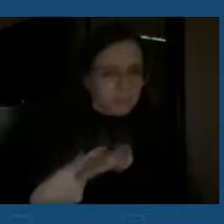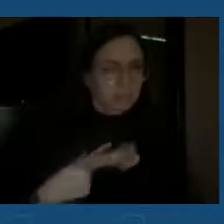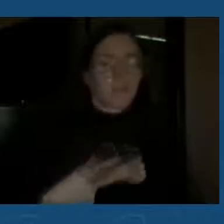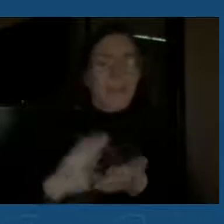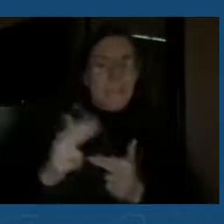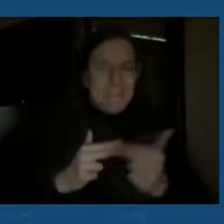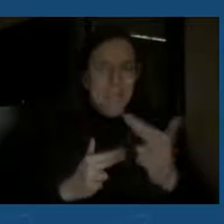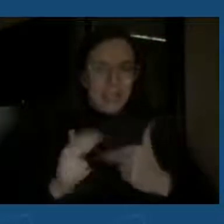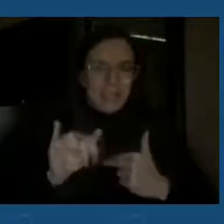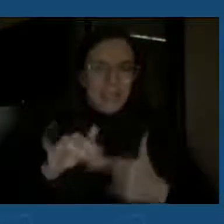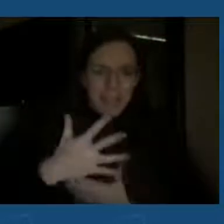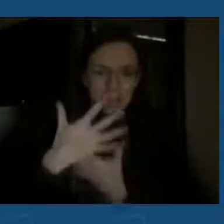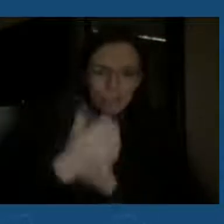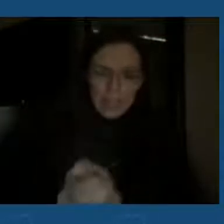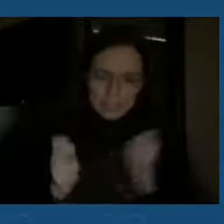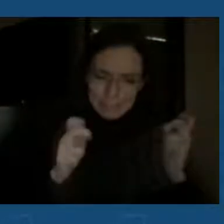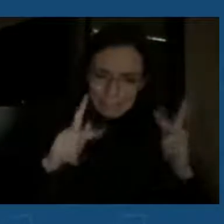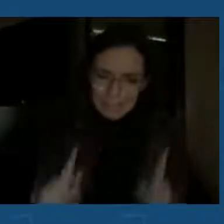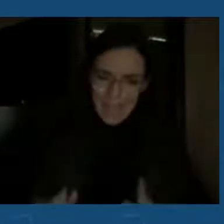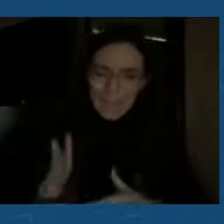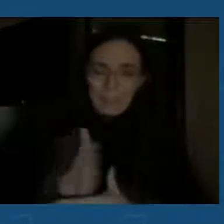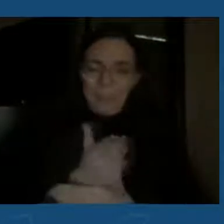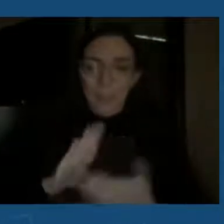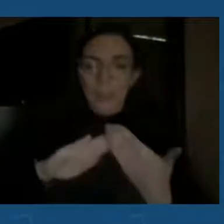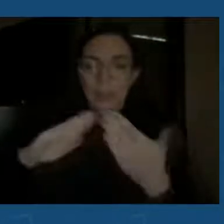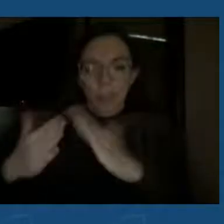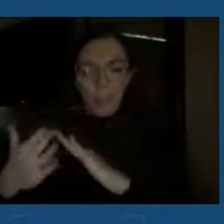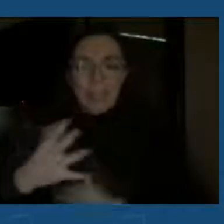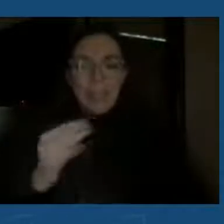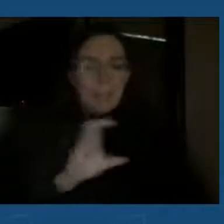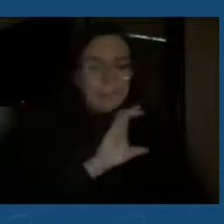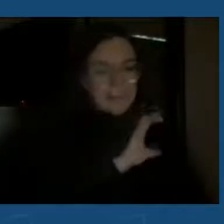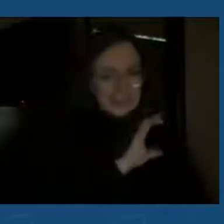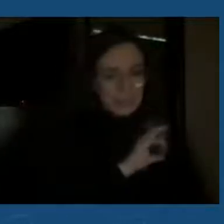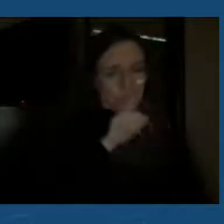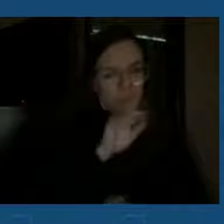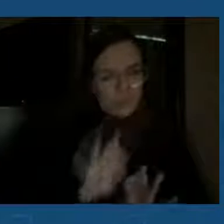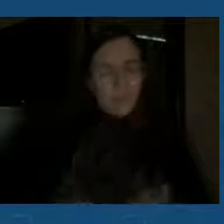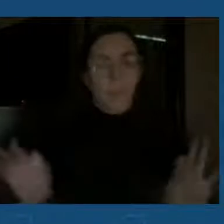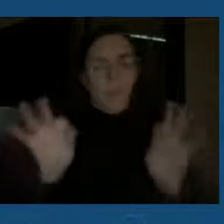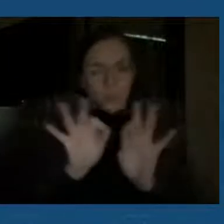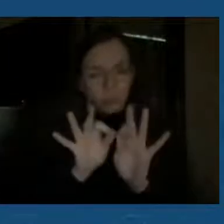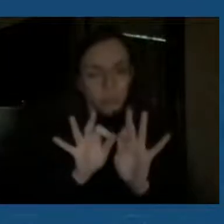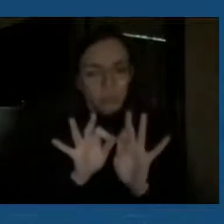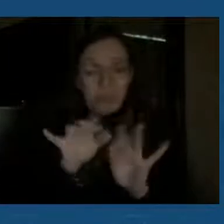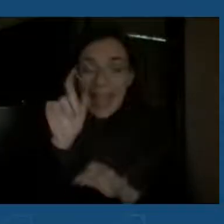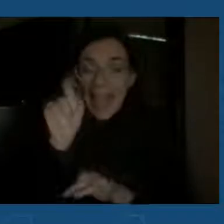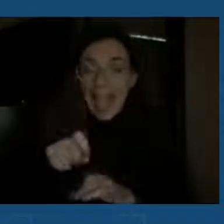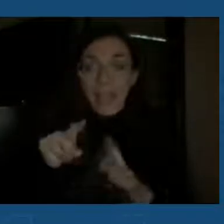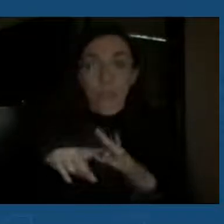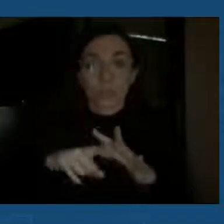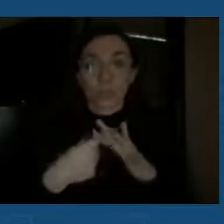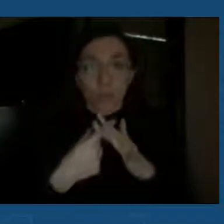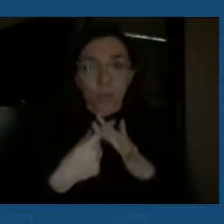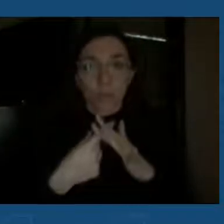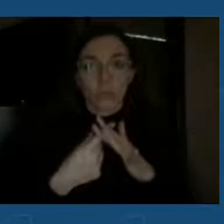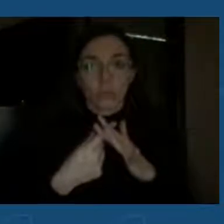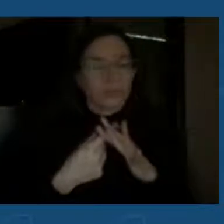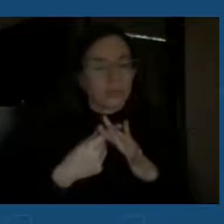back between the community and the police is so important that it has to start. It is